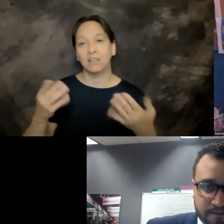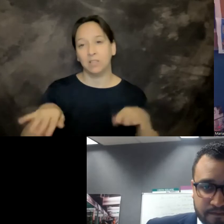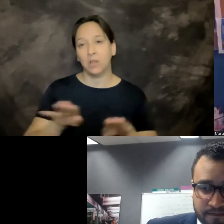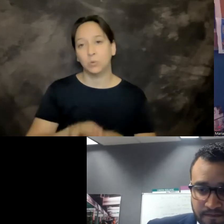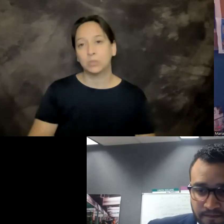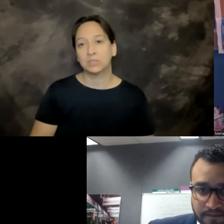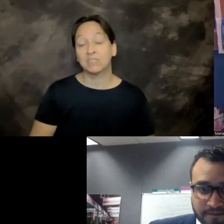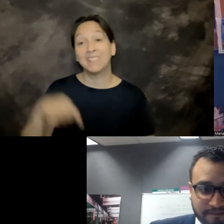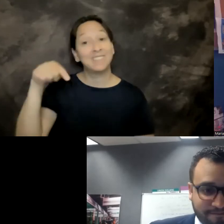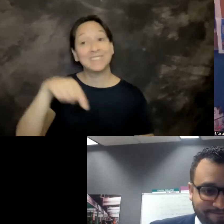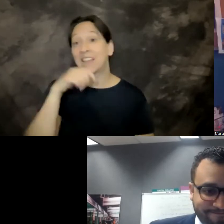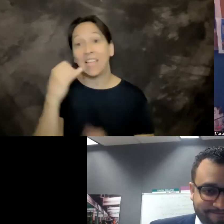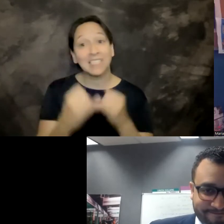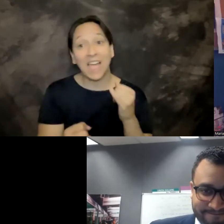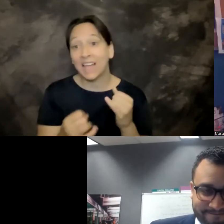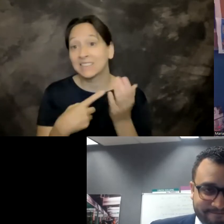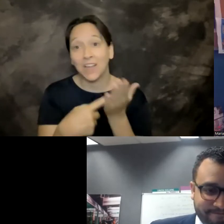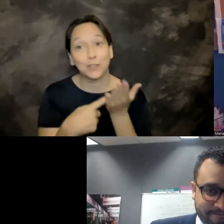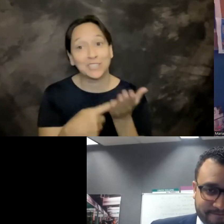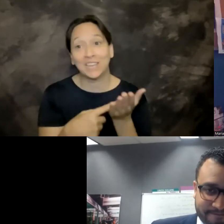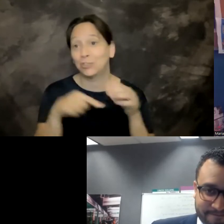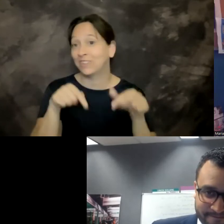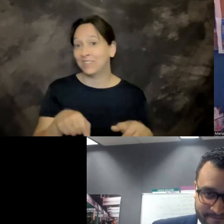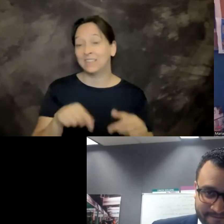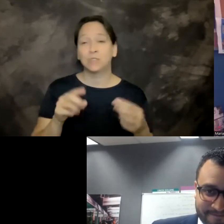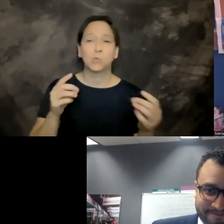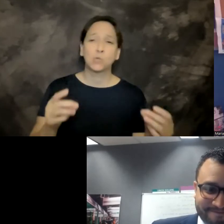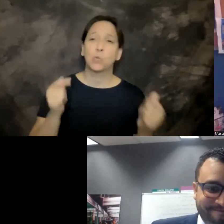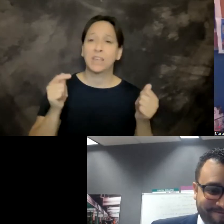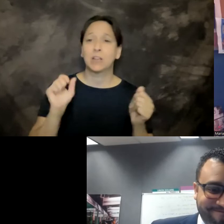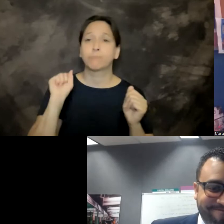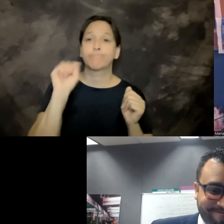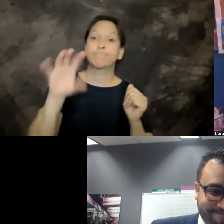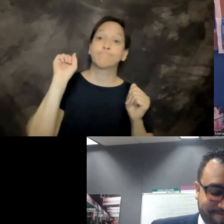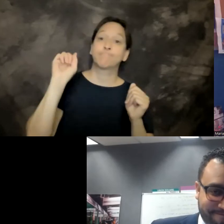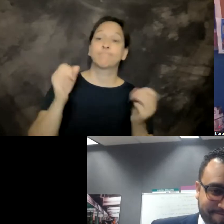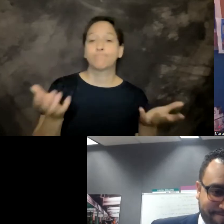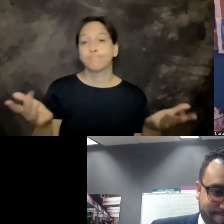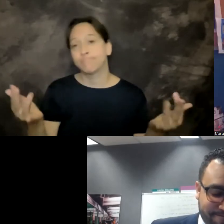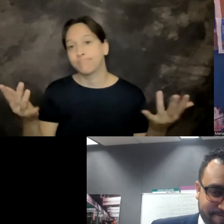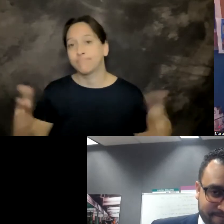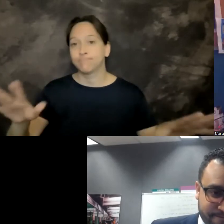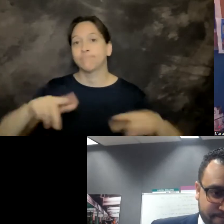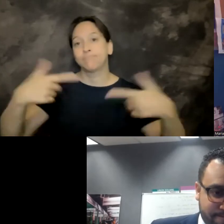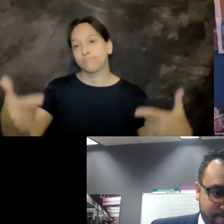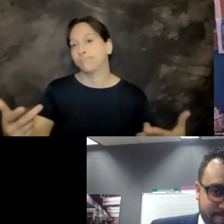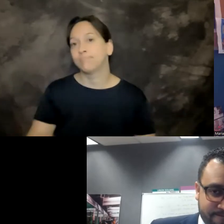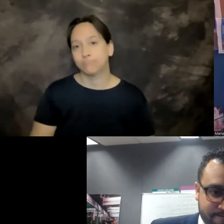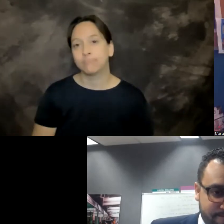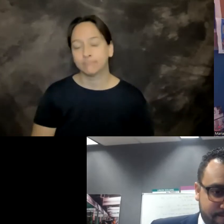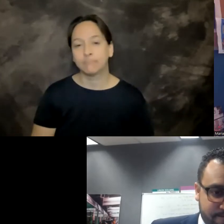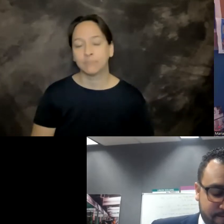is not the final conversation. This is just a quick, here's what's happening, here's what we need from you, and then to get your input